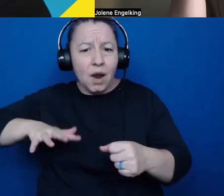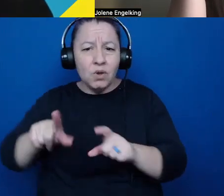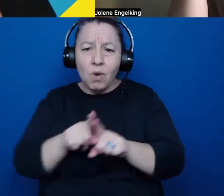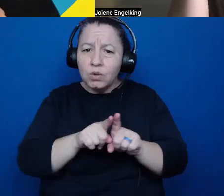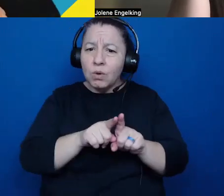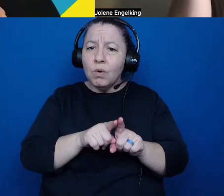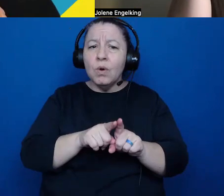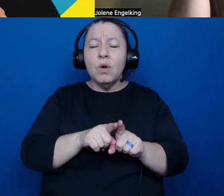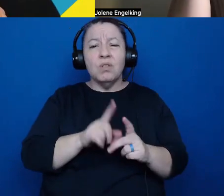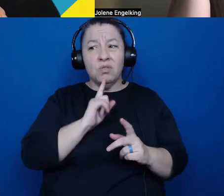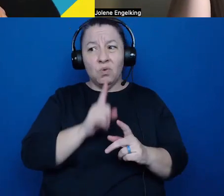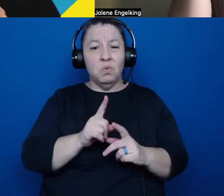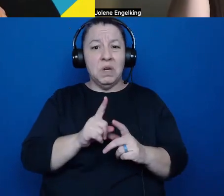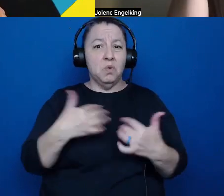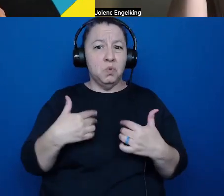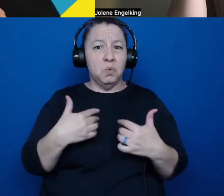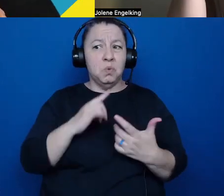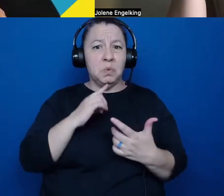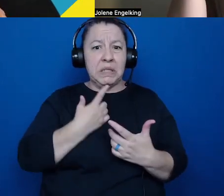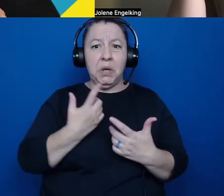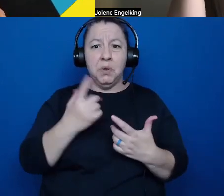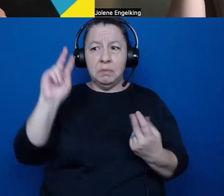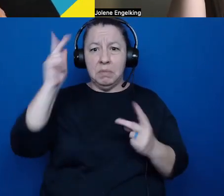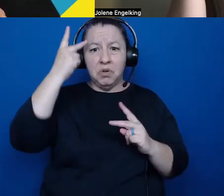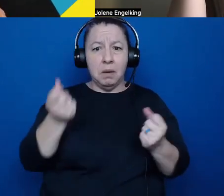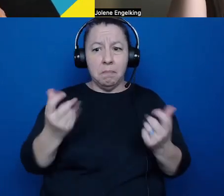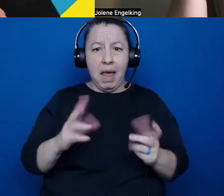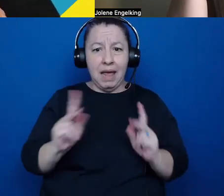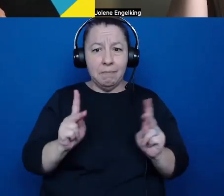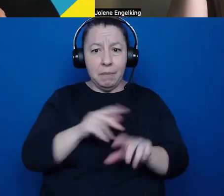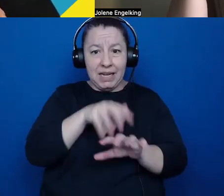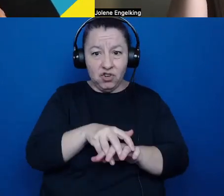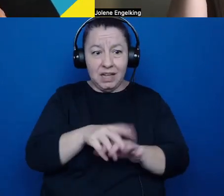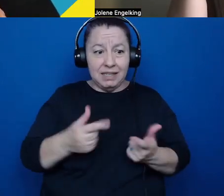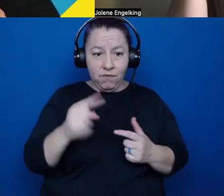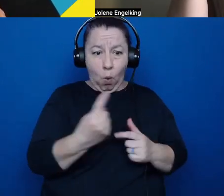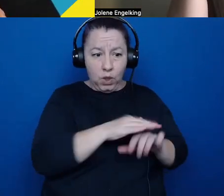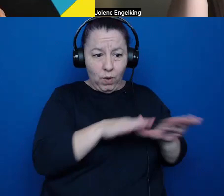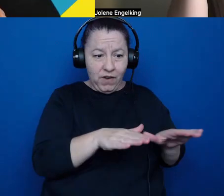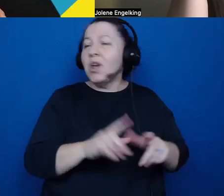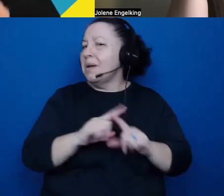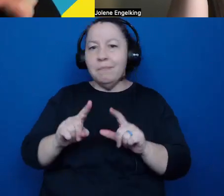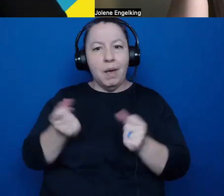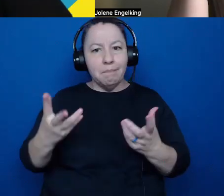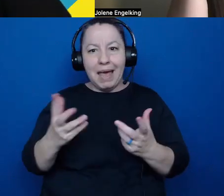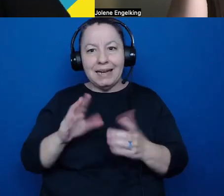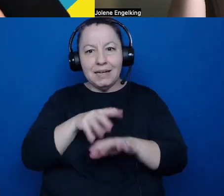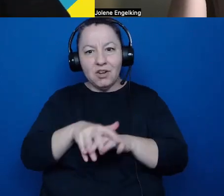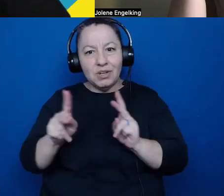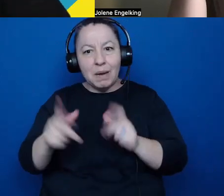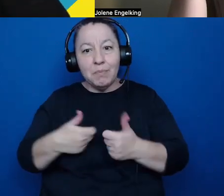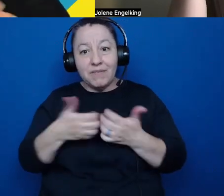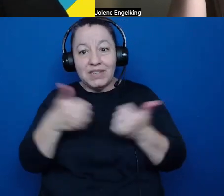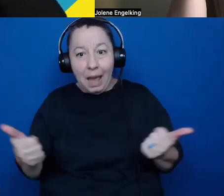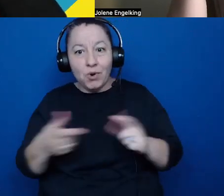a huge misconception that a lot of Indigenous folks live on the reservation when a lot of Indigenous people do live away from the reservation